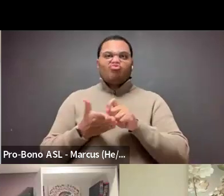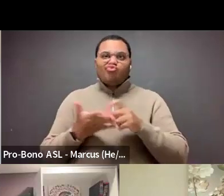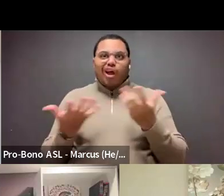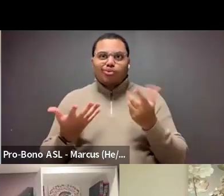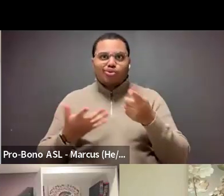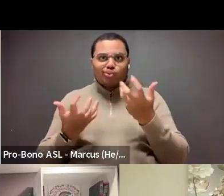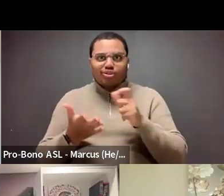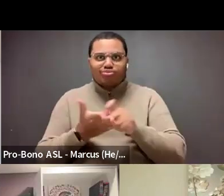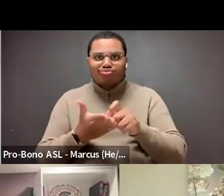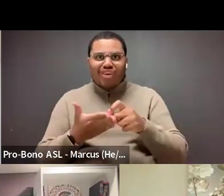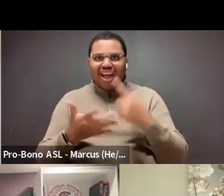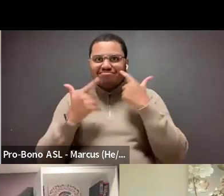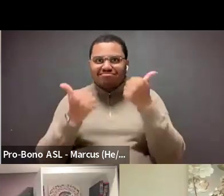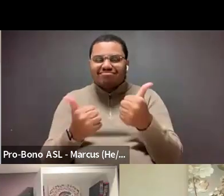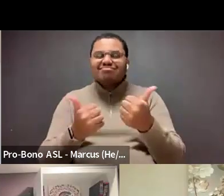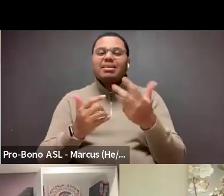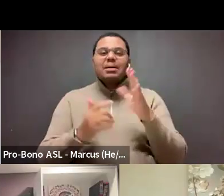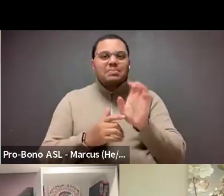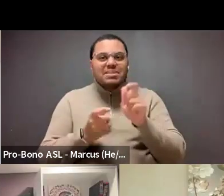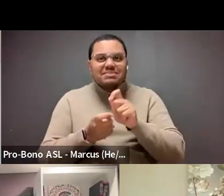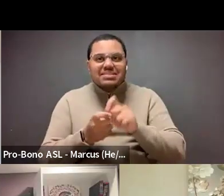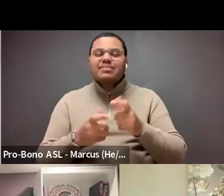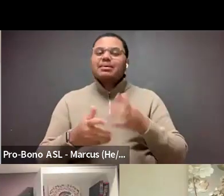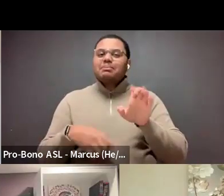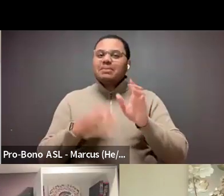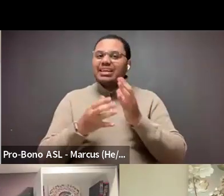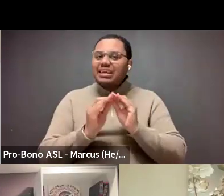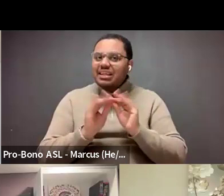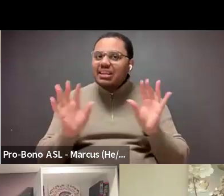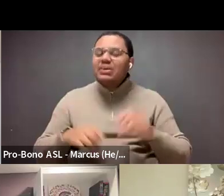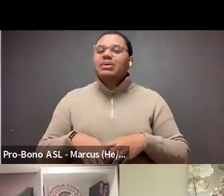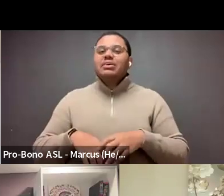like, and be specific and be clear. I think where